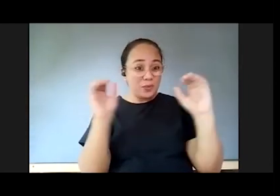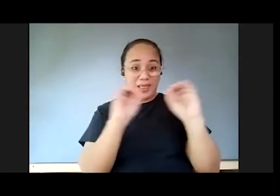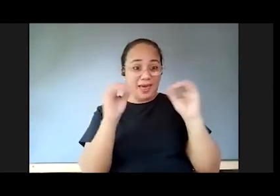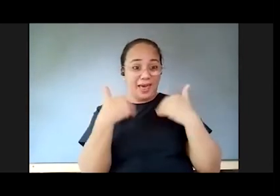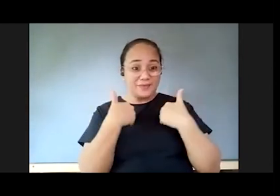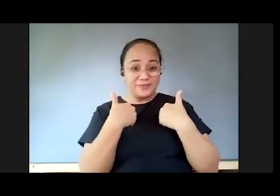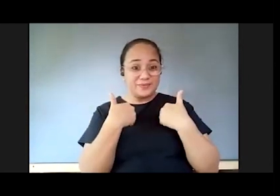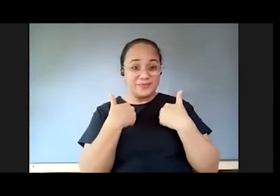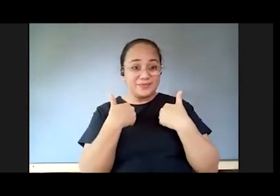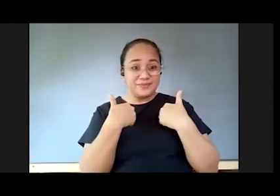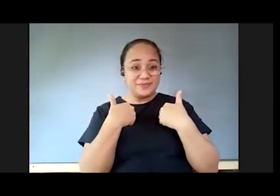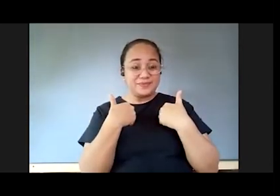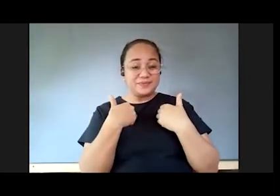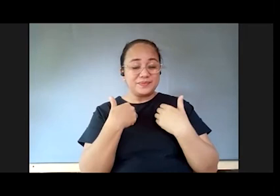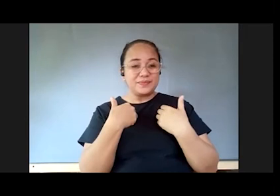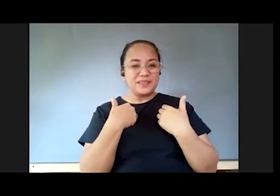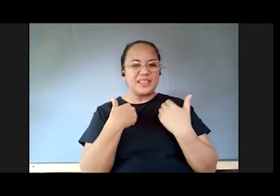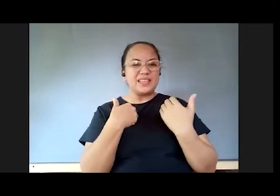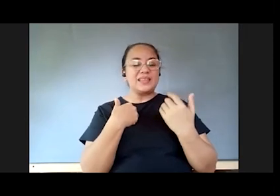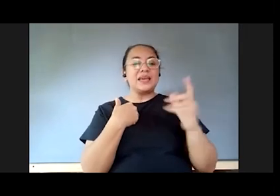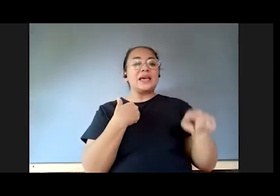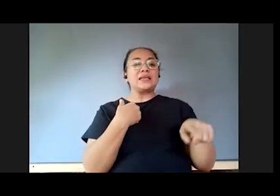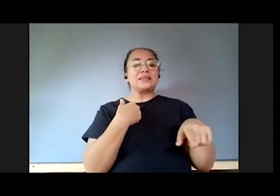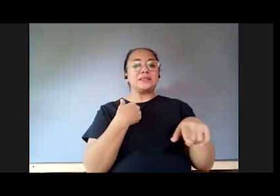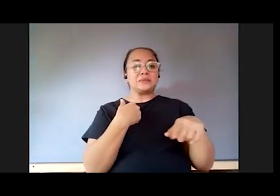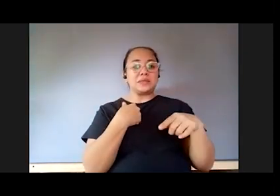So it's not really correct to say have has been deleted.